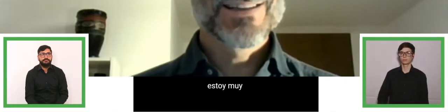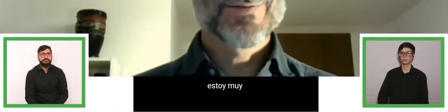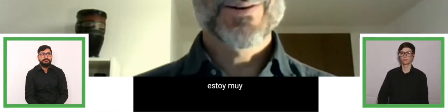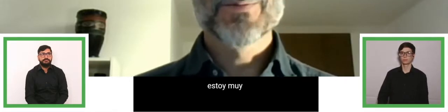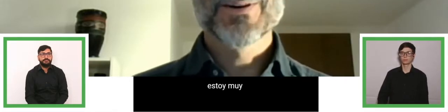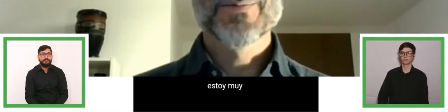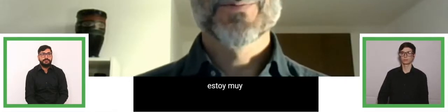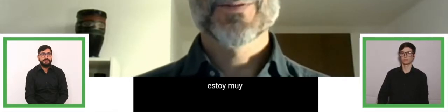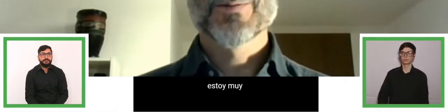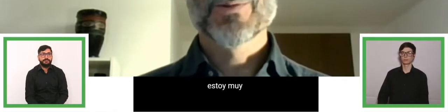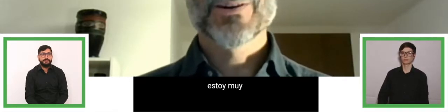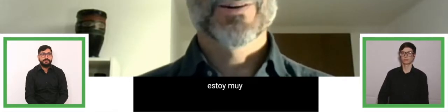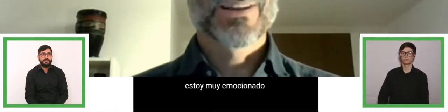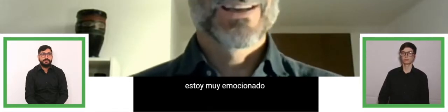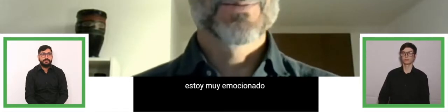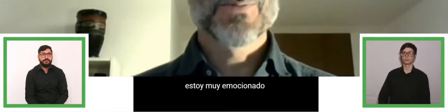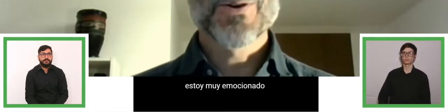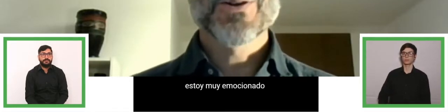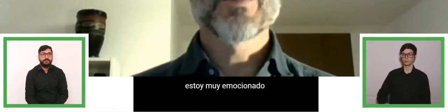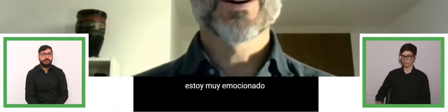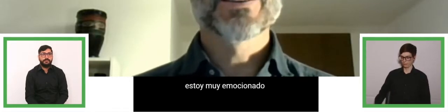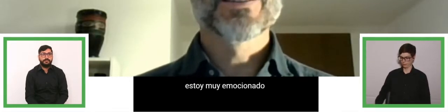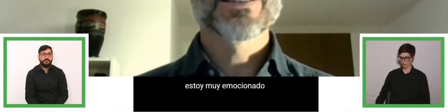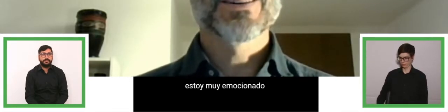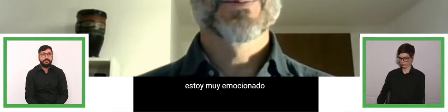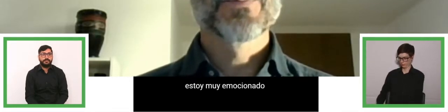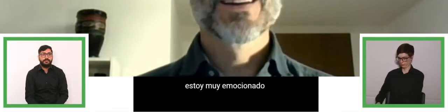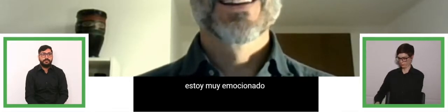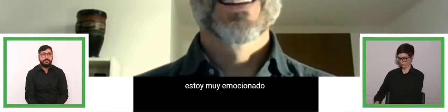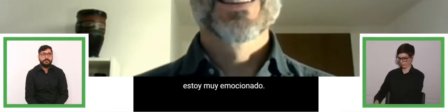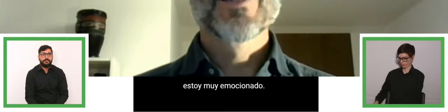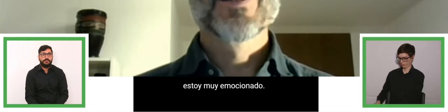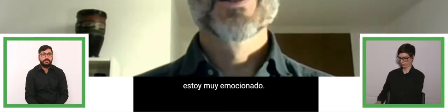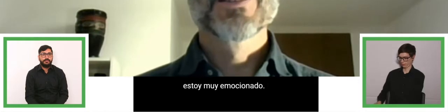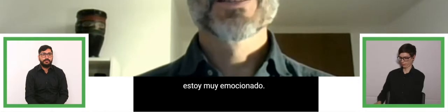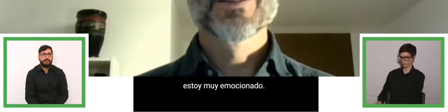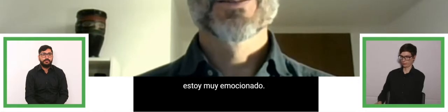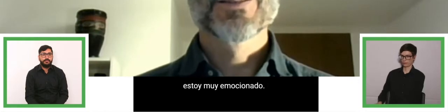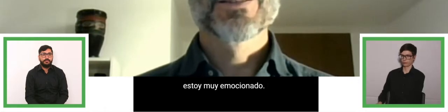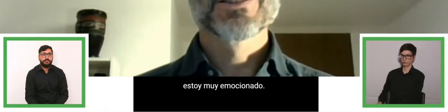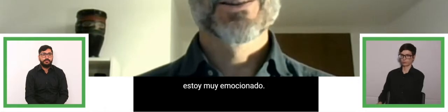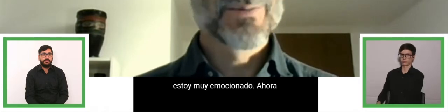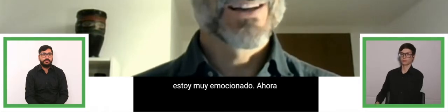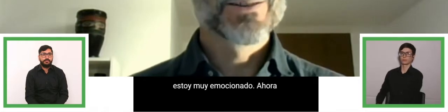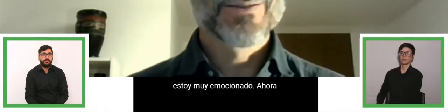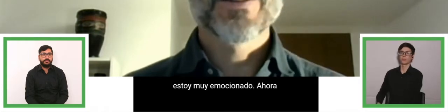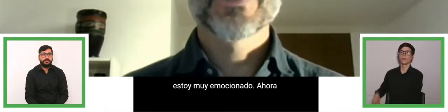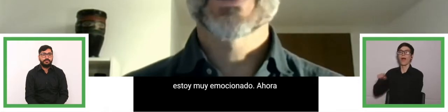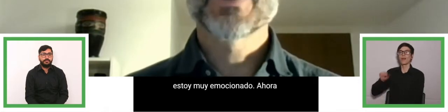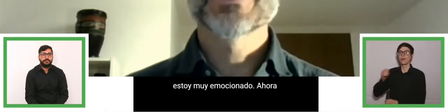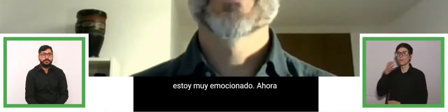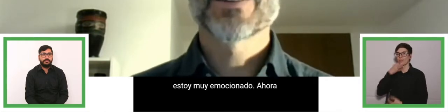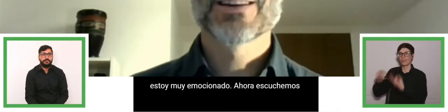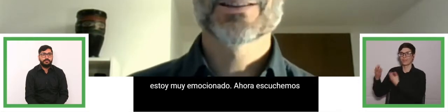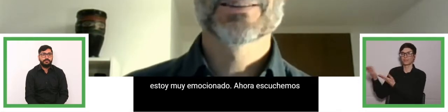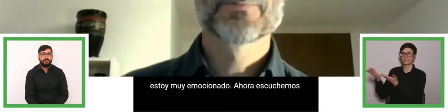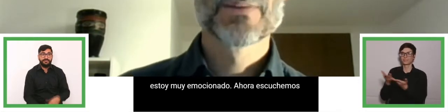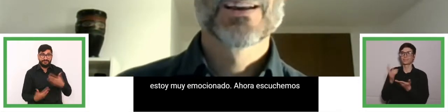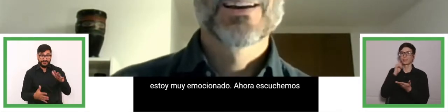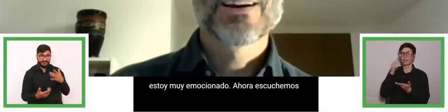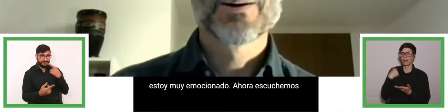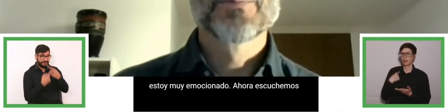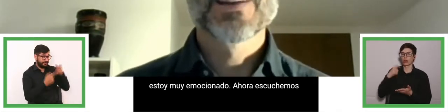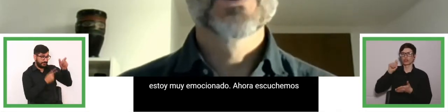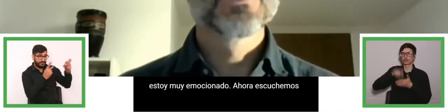now hear indeed from one of our key program partners, Nevgu. So you're the general manager of Sabanci